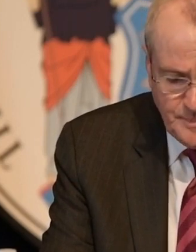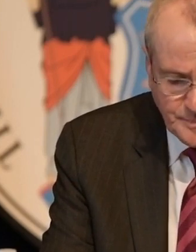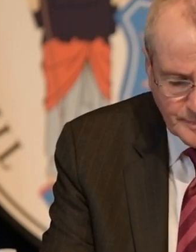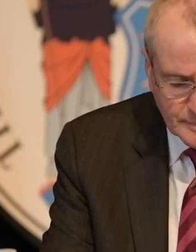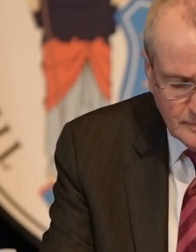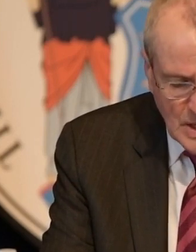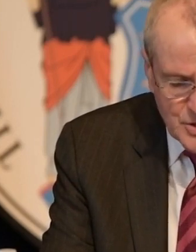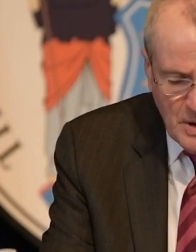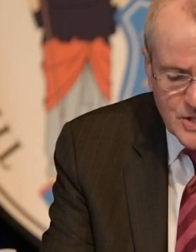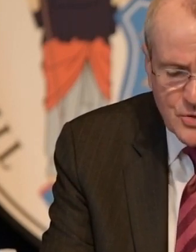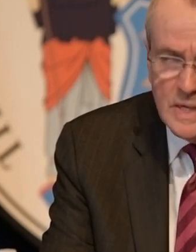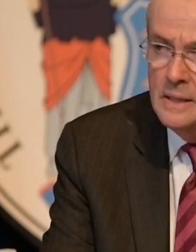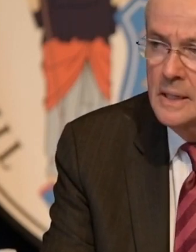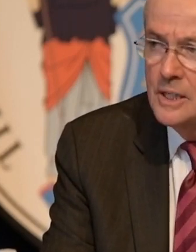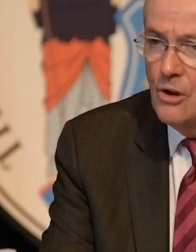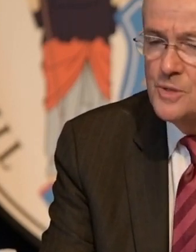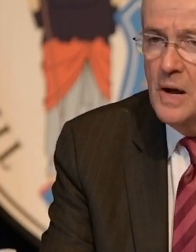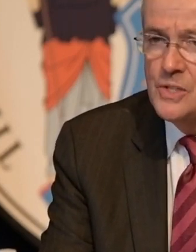Republican,